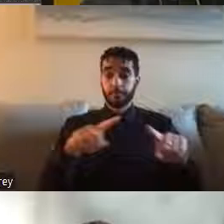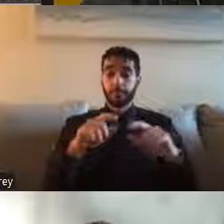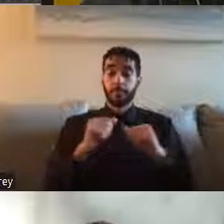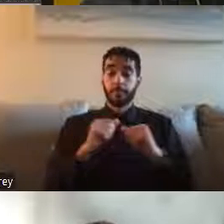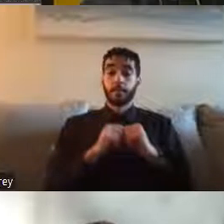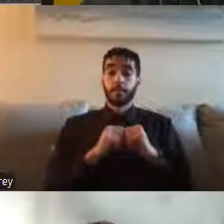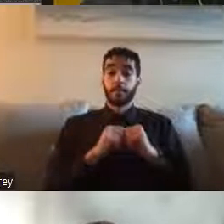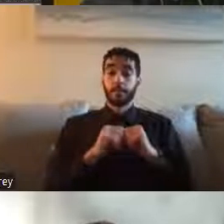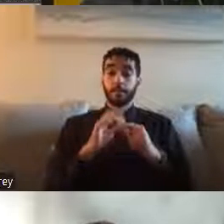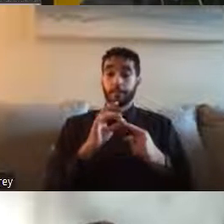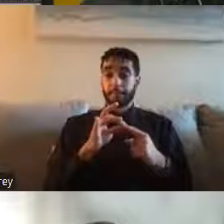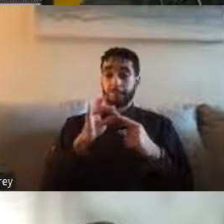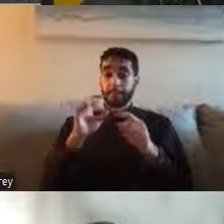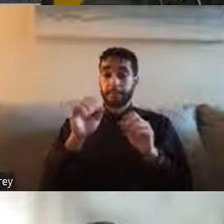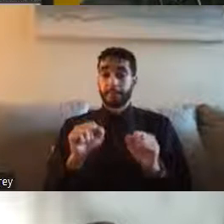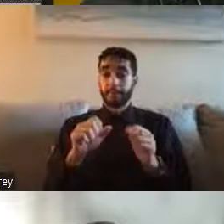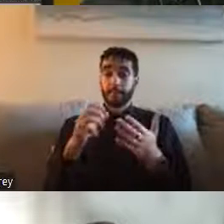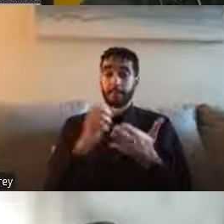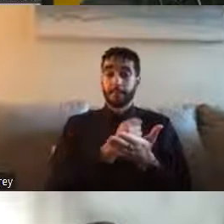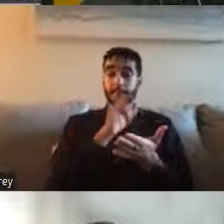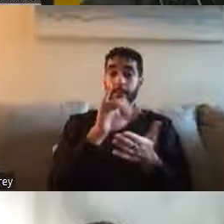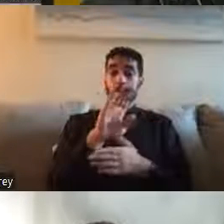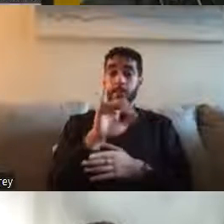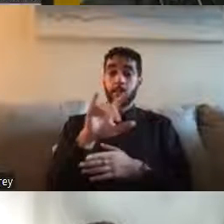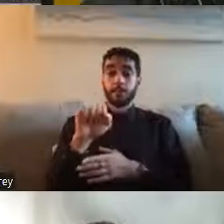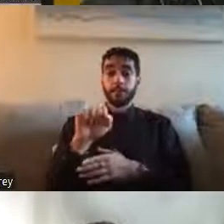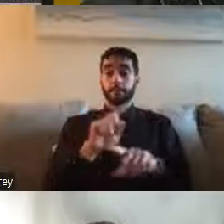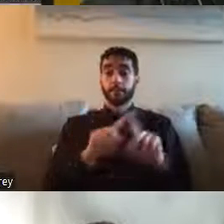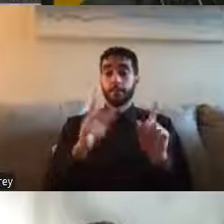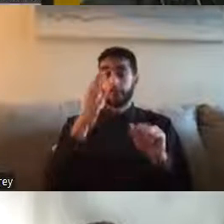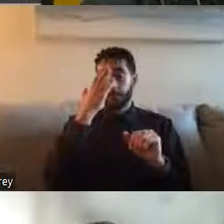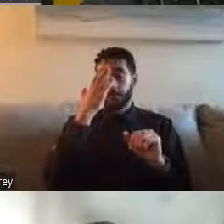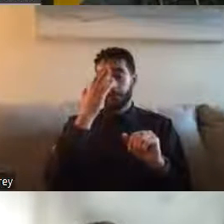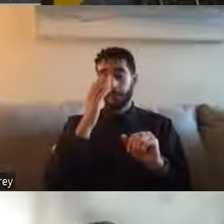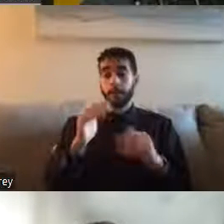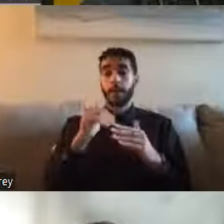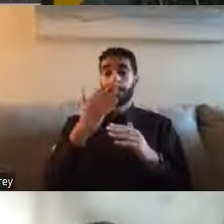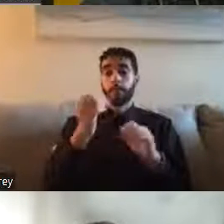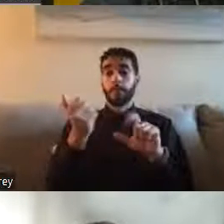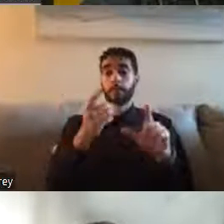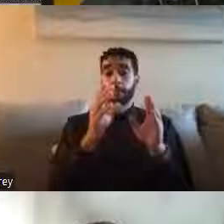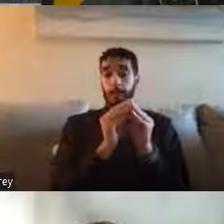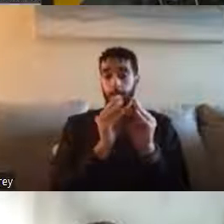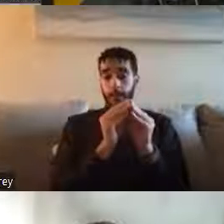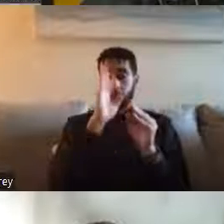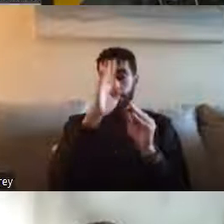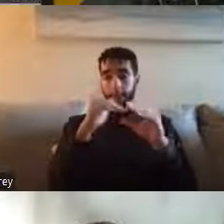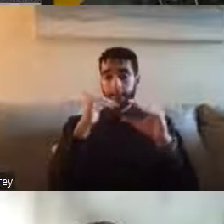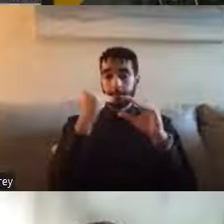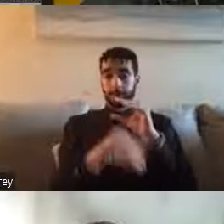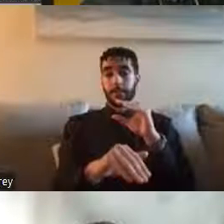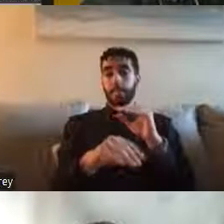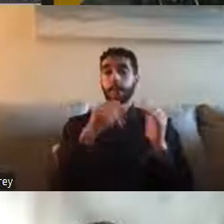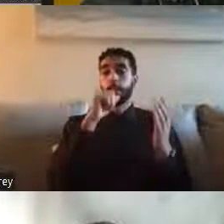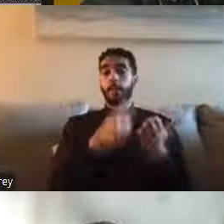you've specifically taken positions on bills, but I do know that so after every meeting, we send a letter to